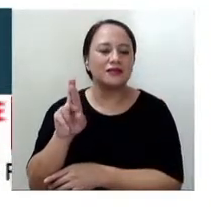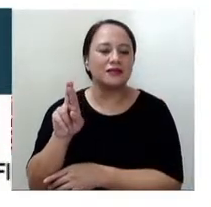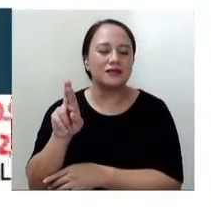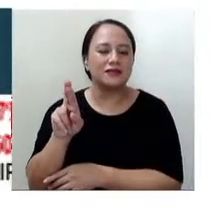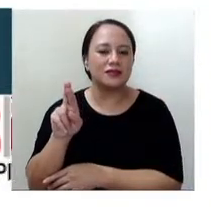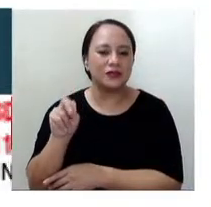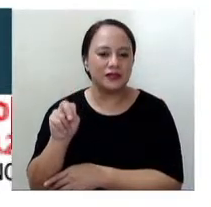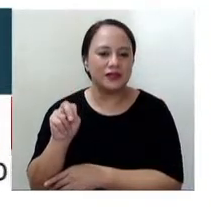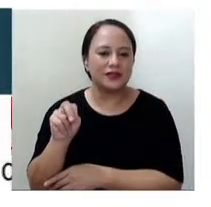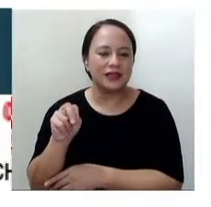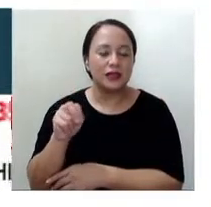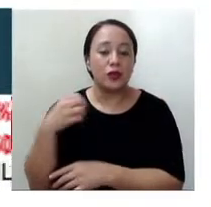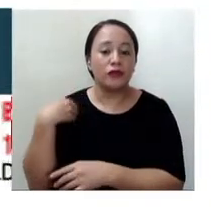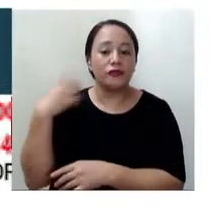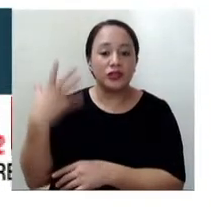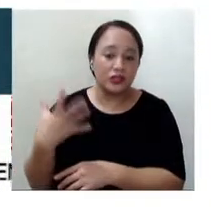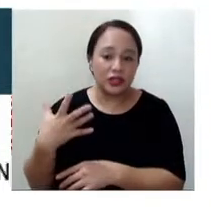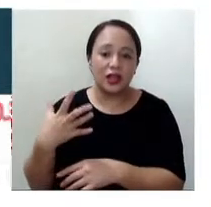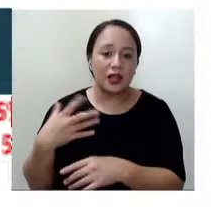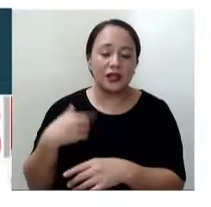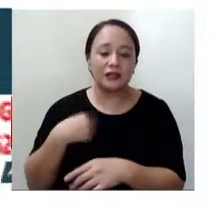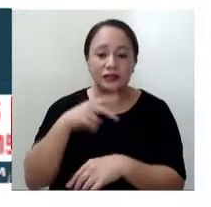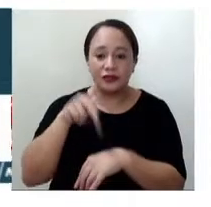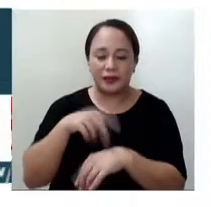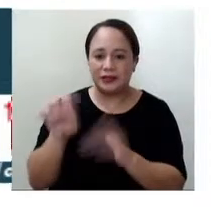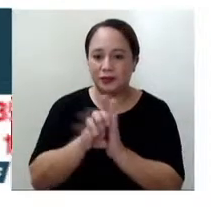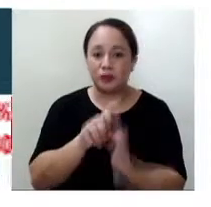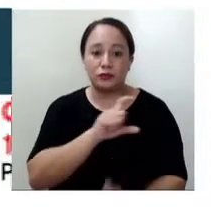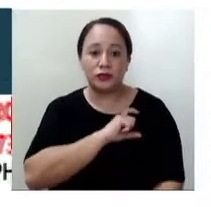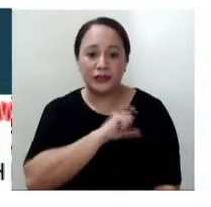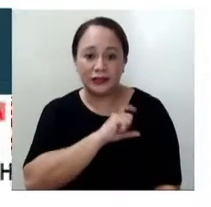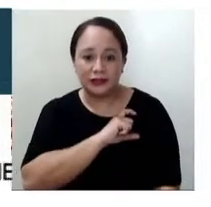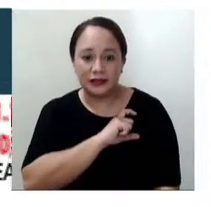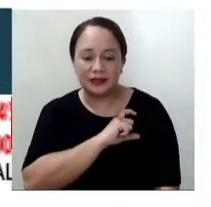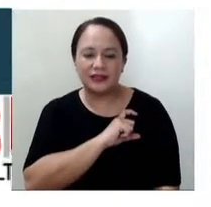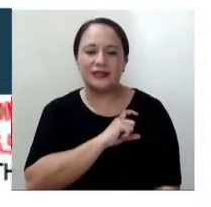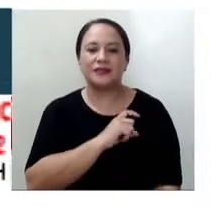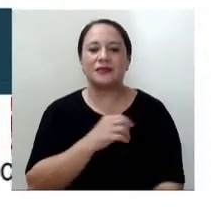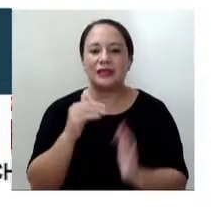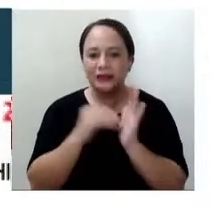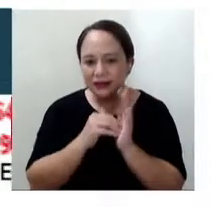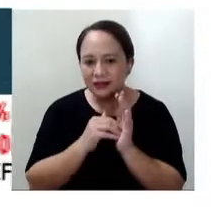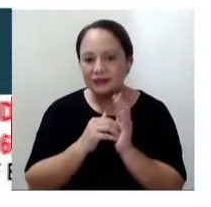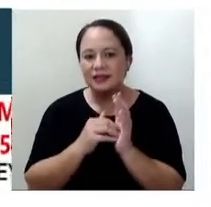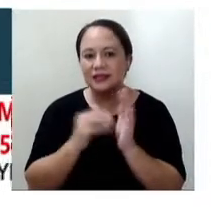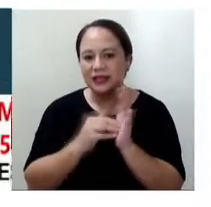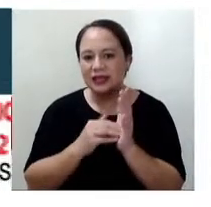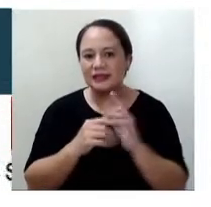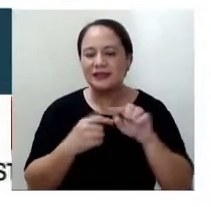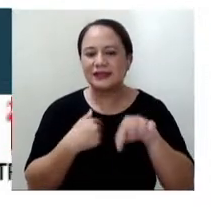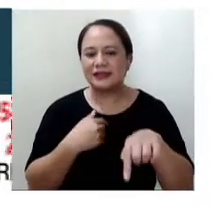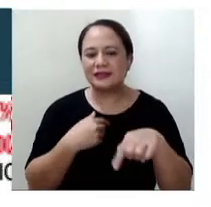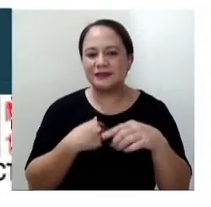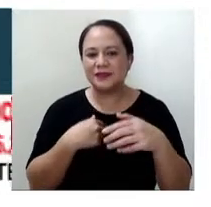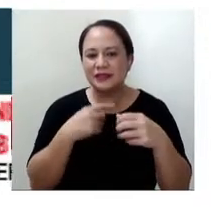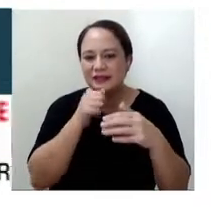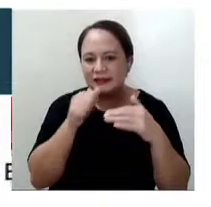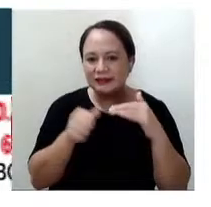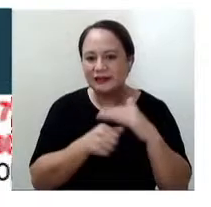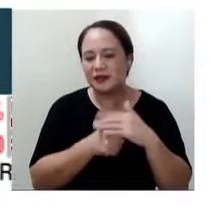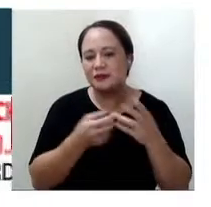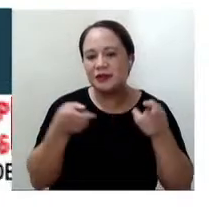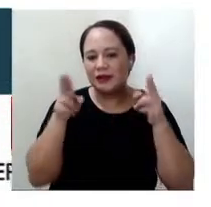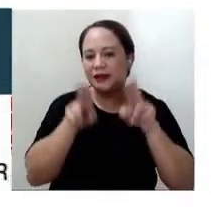of Philippines police, for example, routinely covering up circumstances